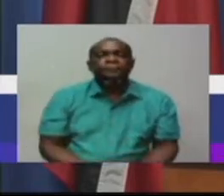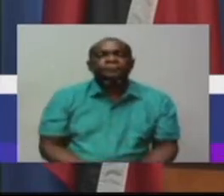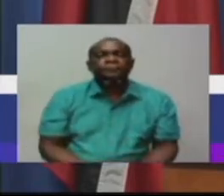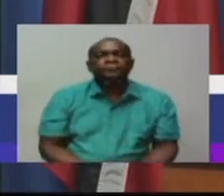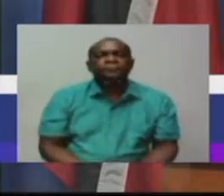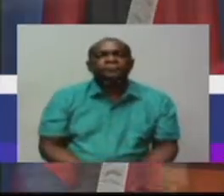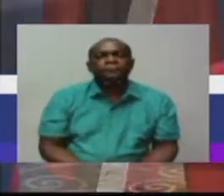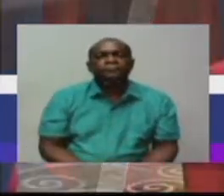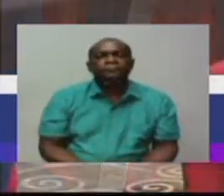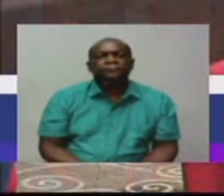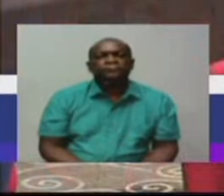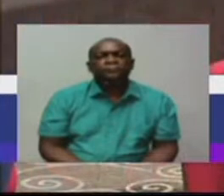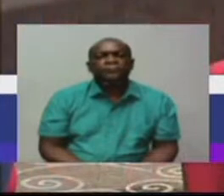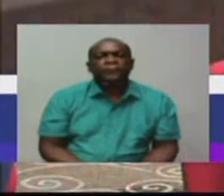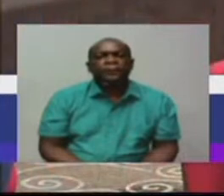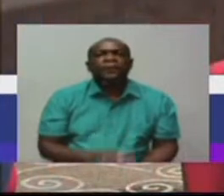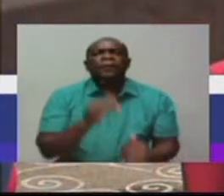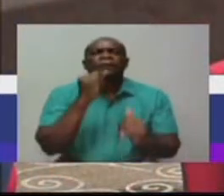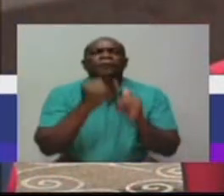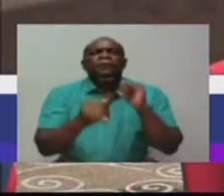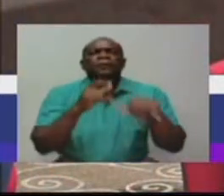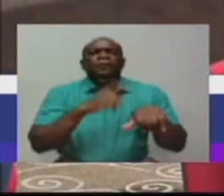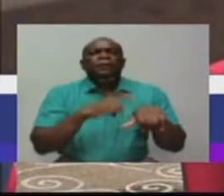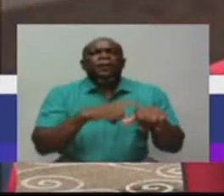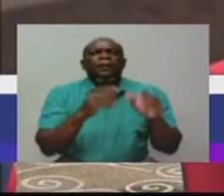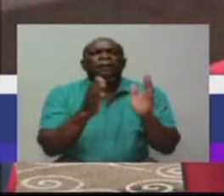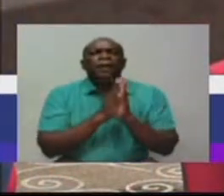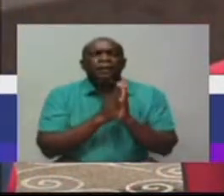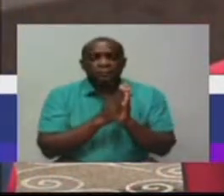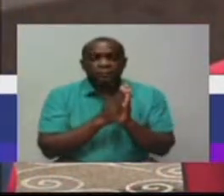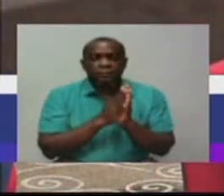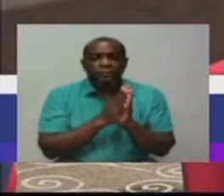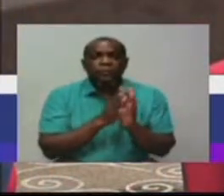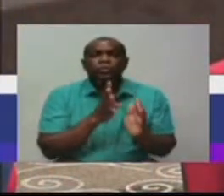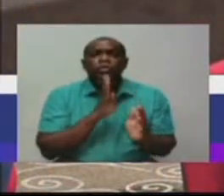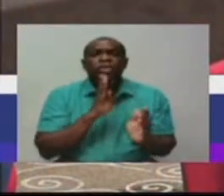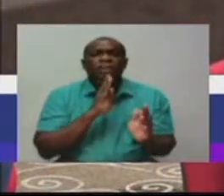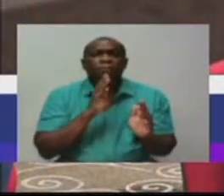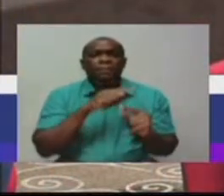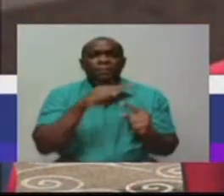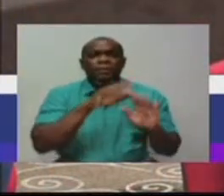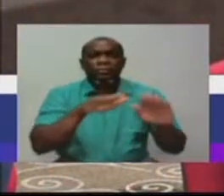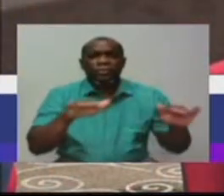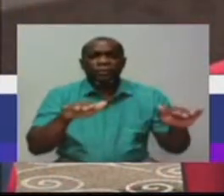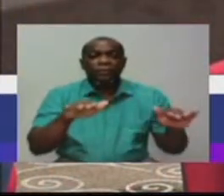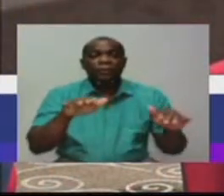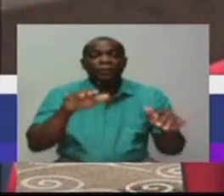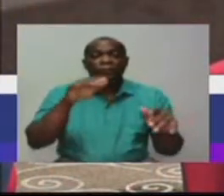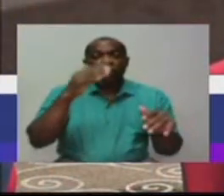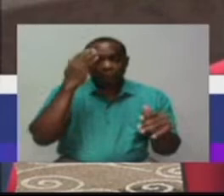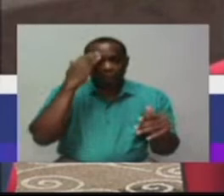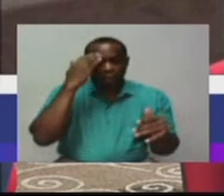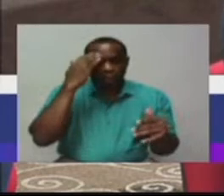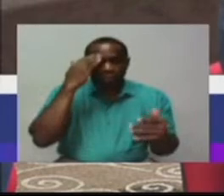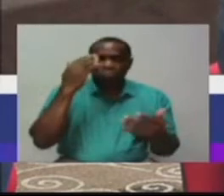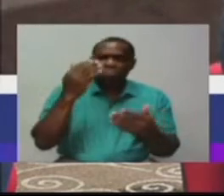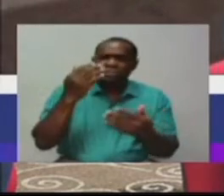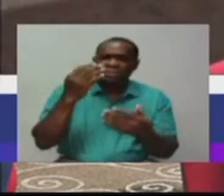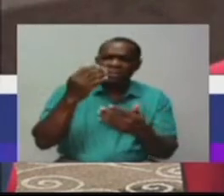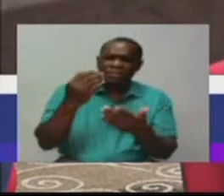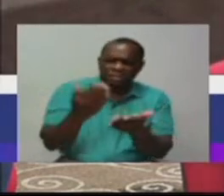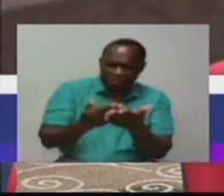I asked it last time when we spoke about children. I'm just asking again. Given what we know about the Delta variant and its propensity to infect